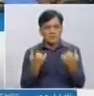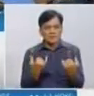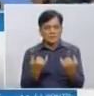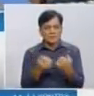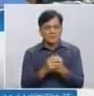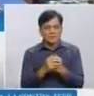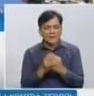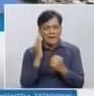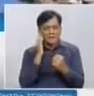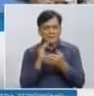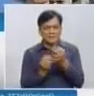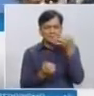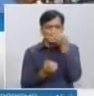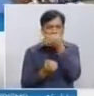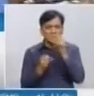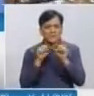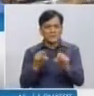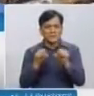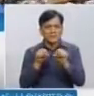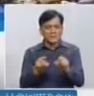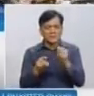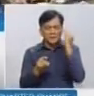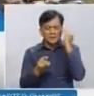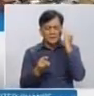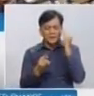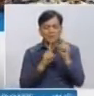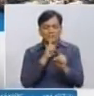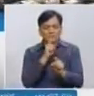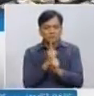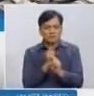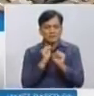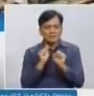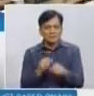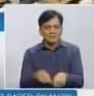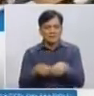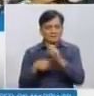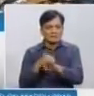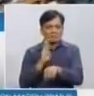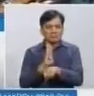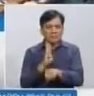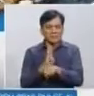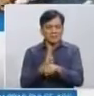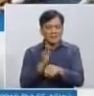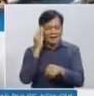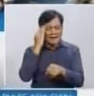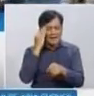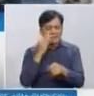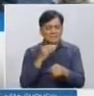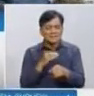These drug dealers know fully well that their business is against the